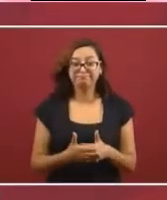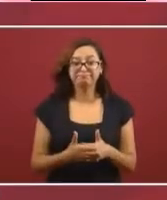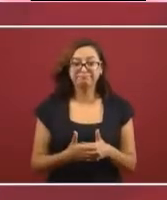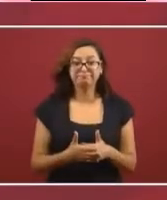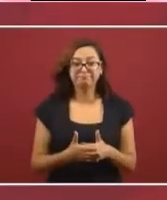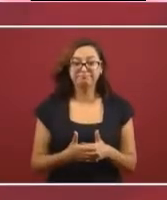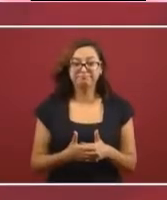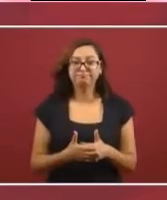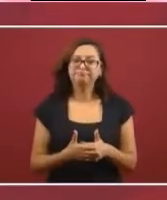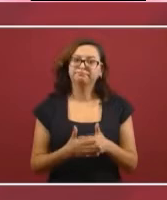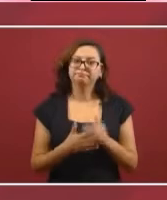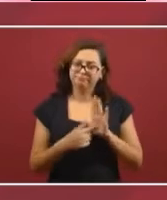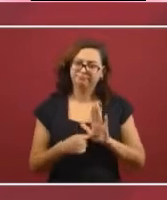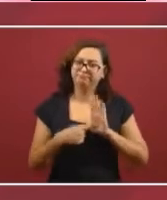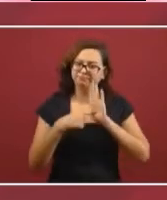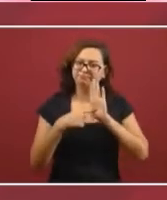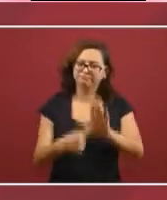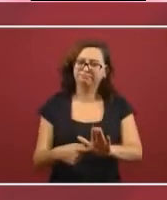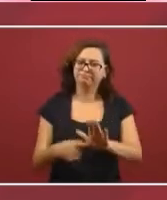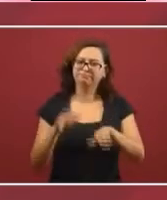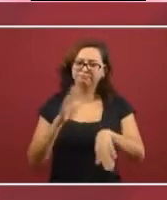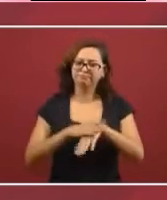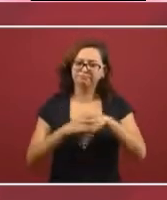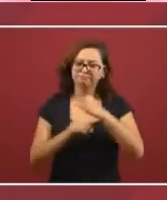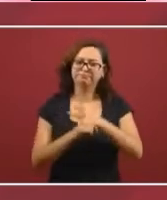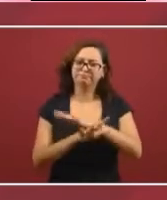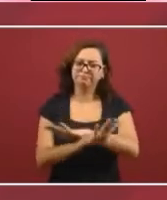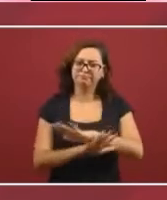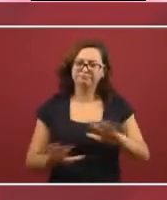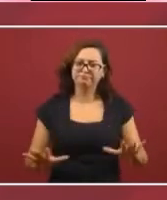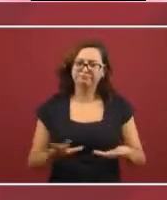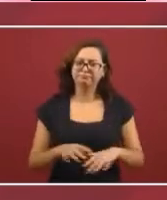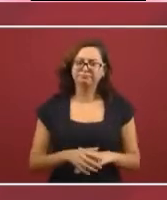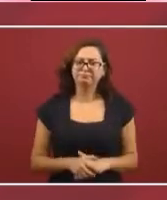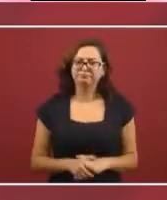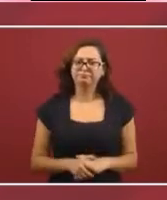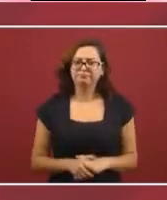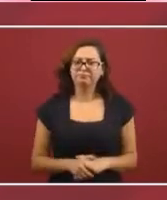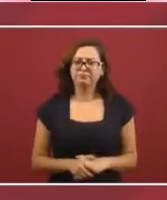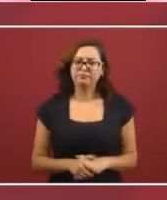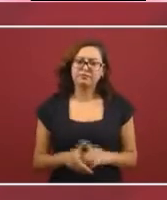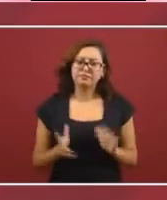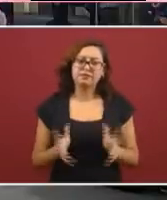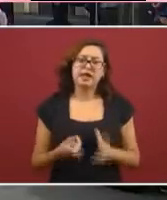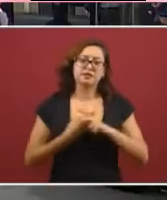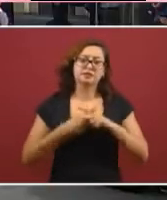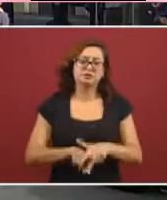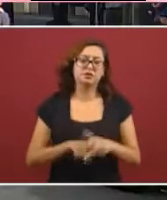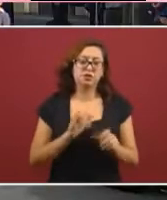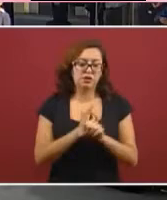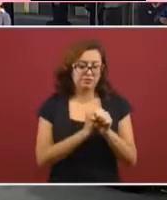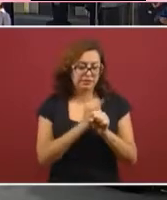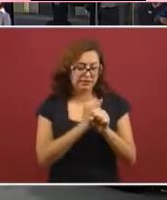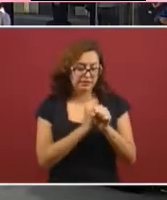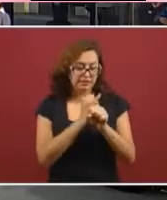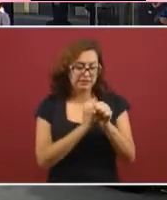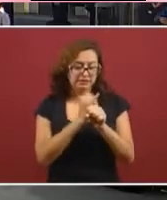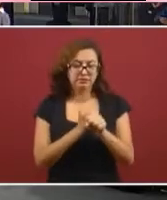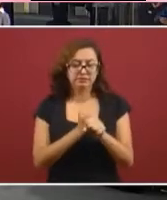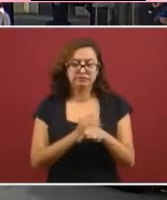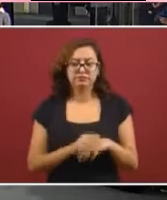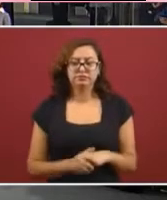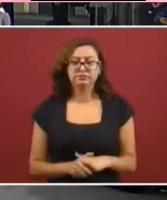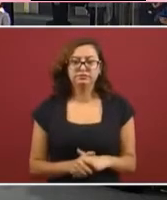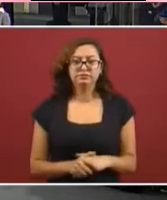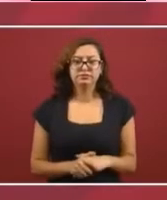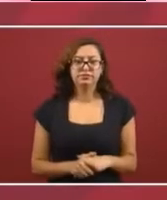So soon we will be letting you know the results from this investigation.